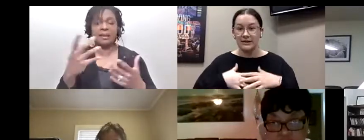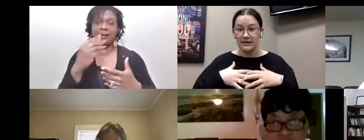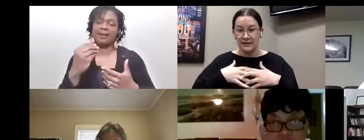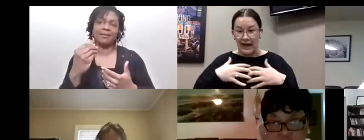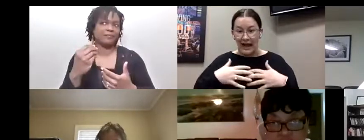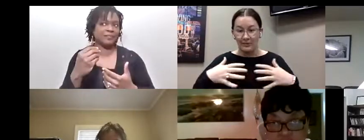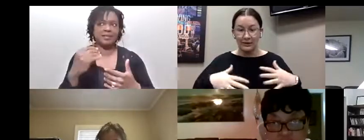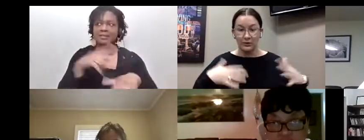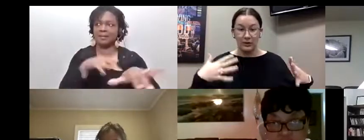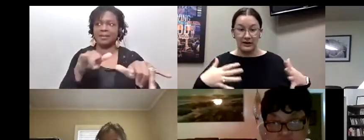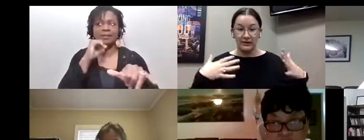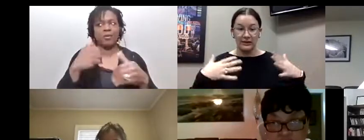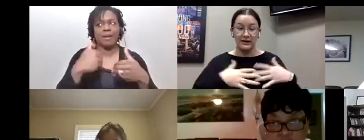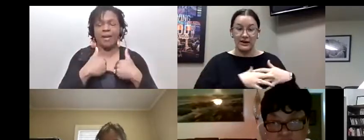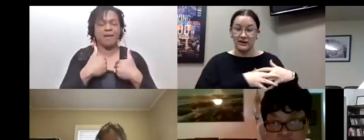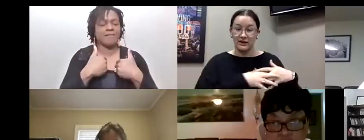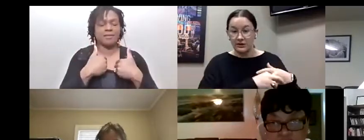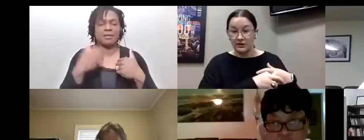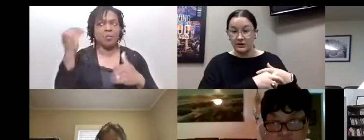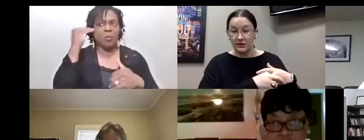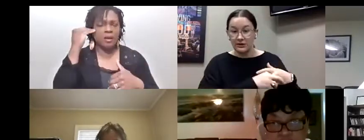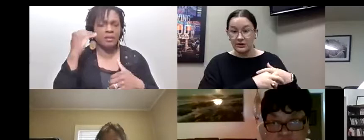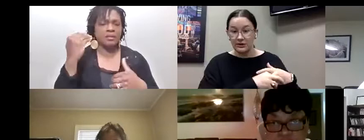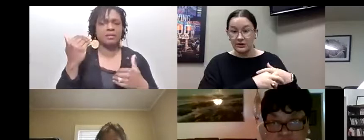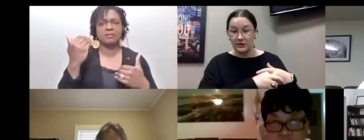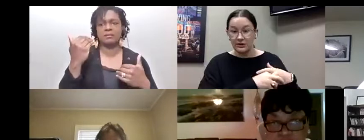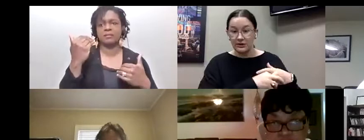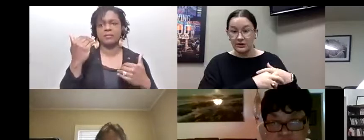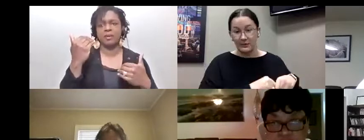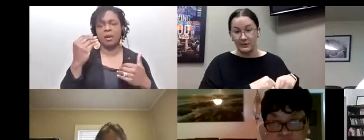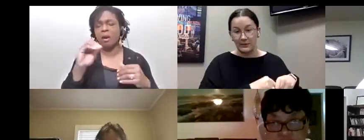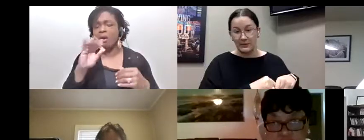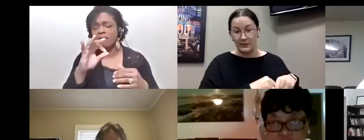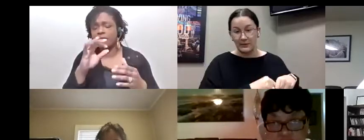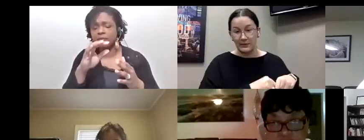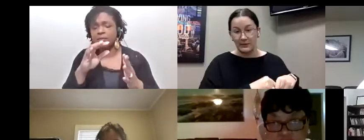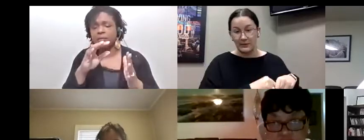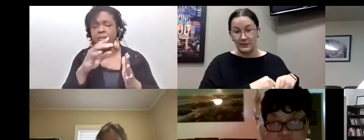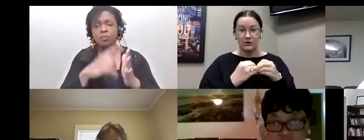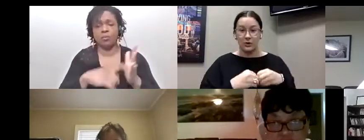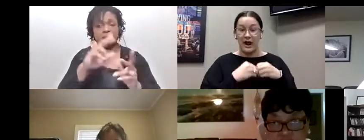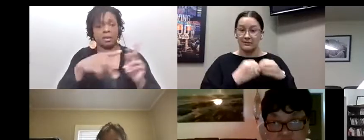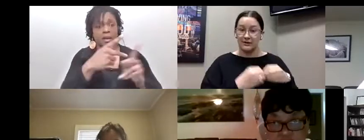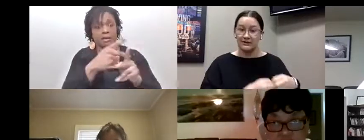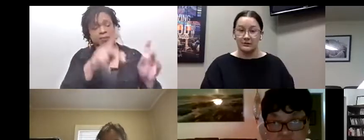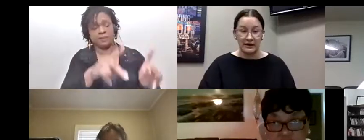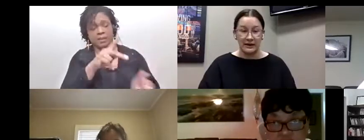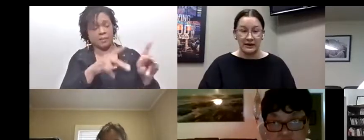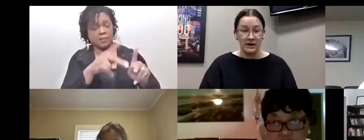awareness that people with intellectual and developmental disabilities are more at risk of